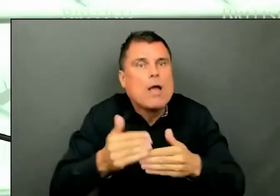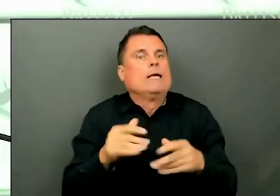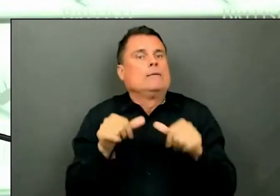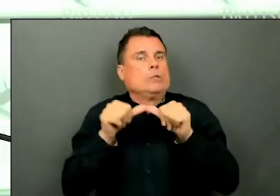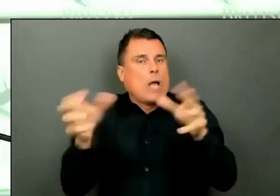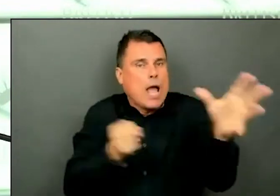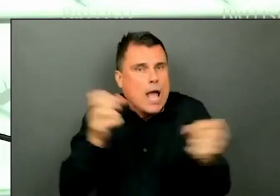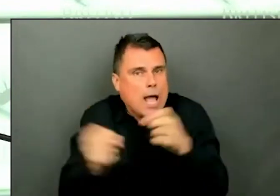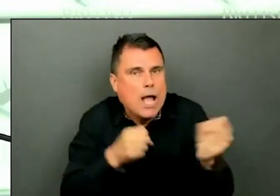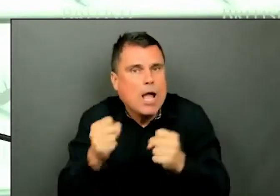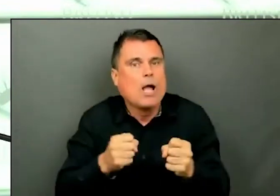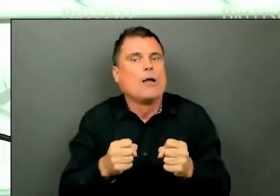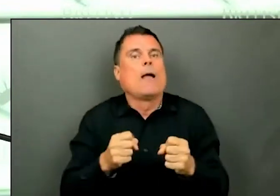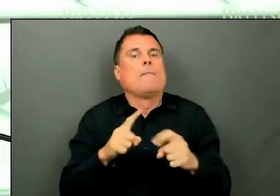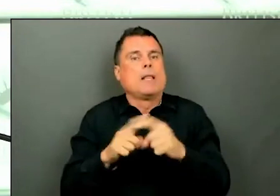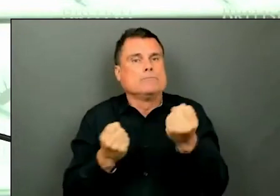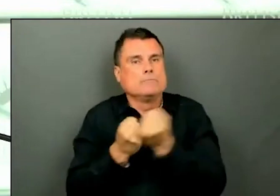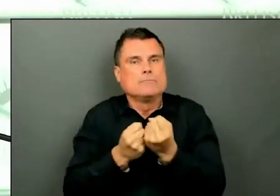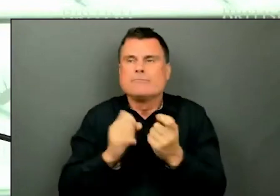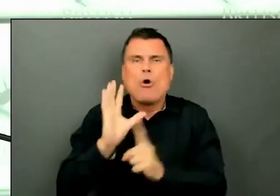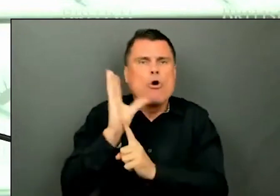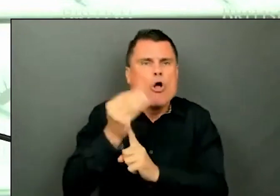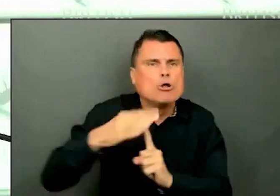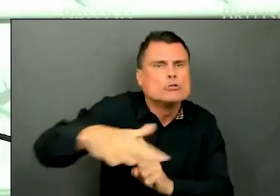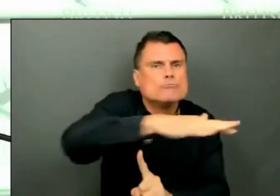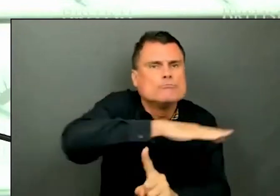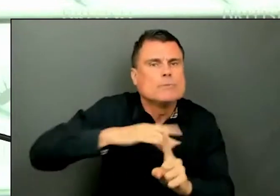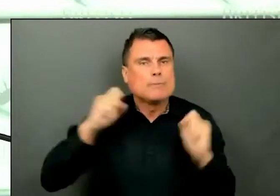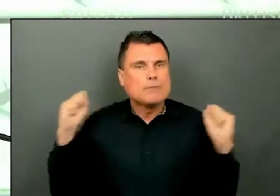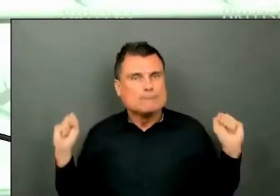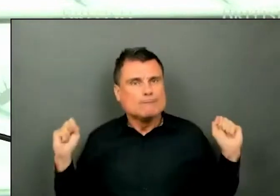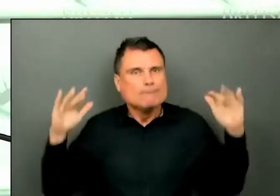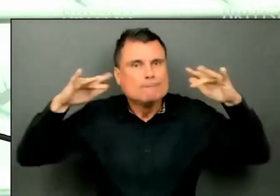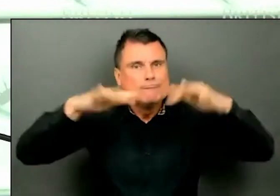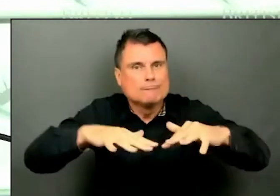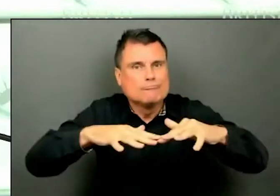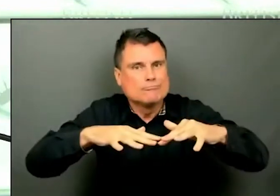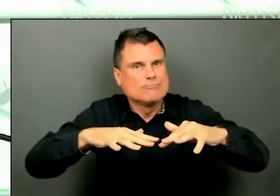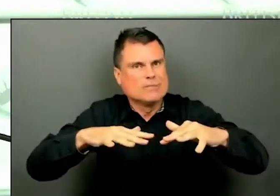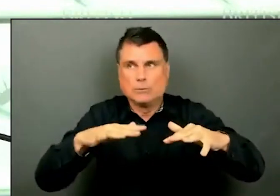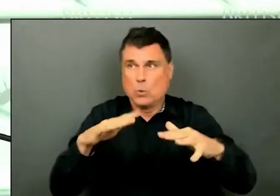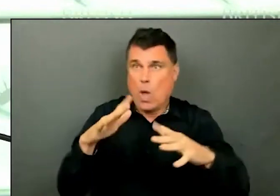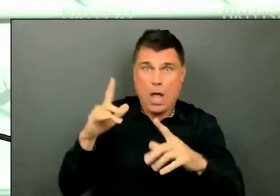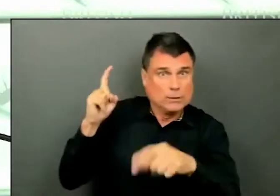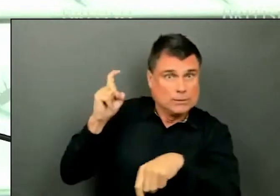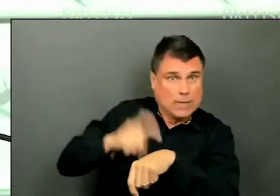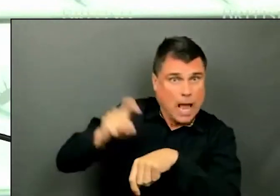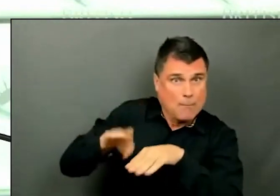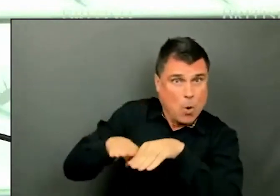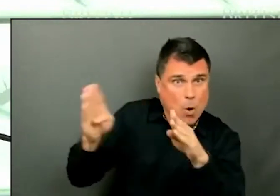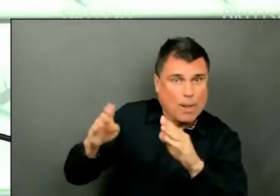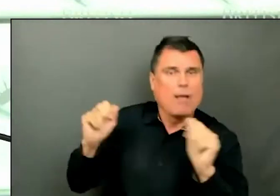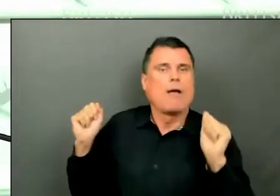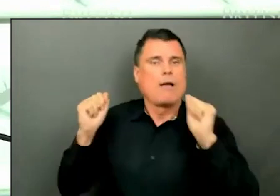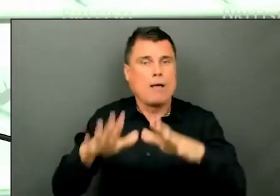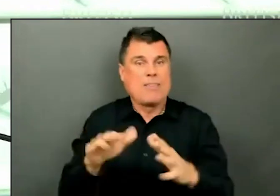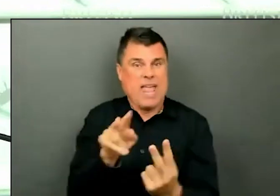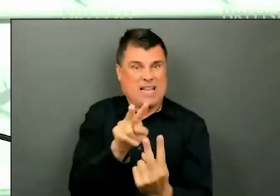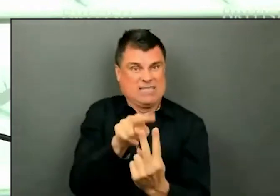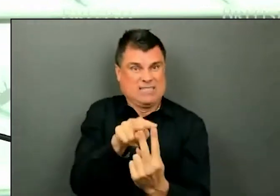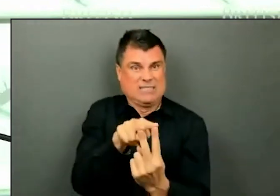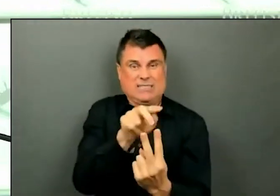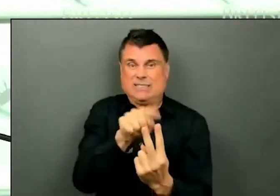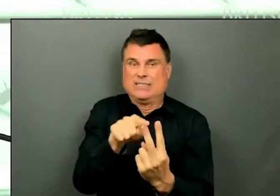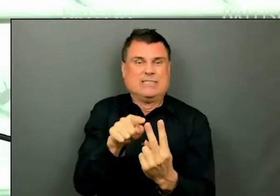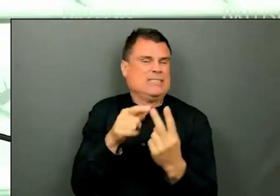to BC once it's safe to do so. Many major attractions, anchor attractions, and tour bus operators continue to